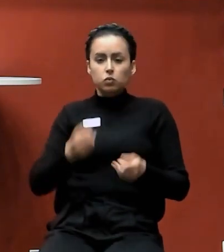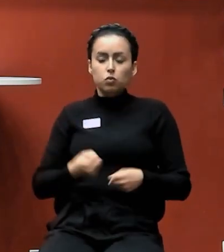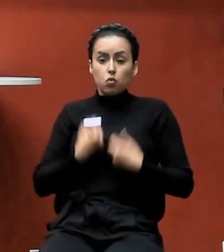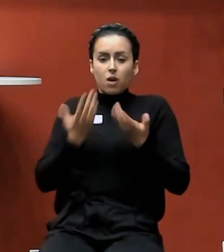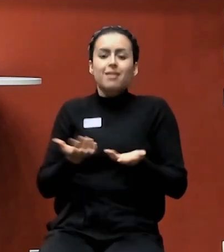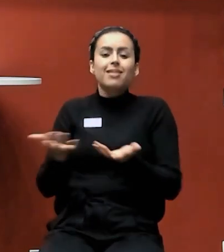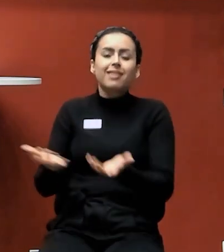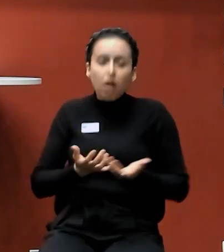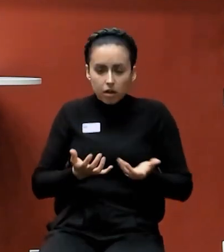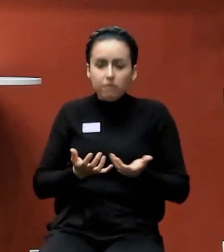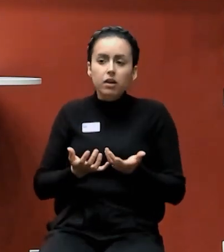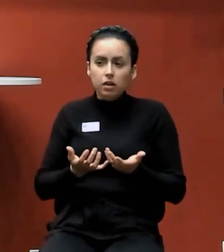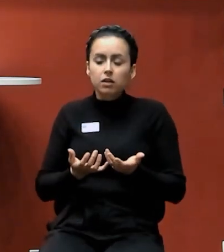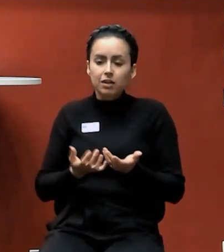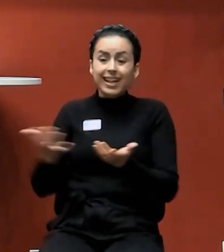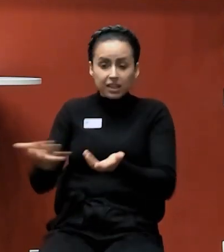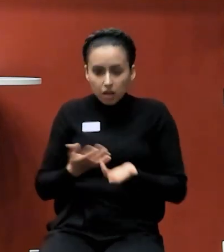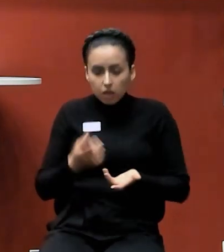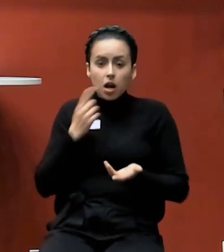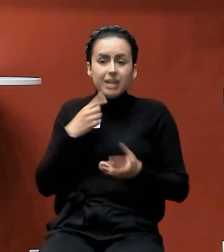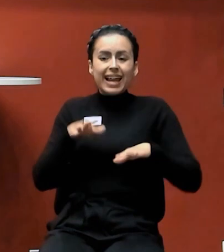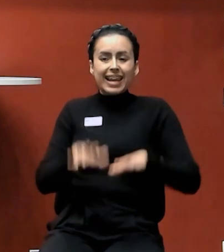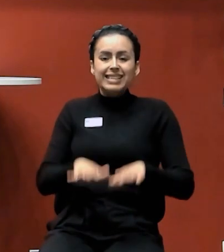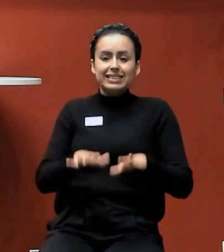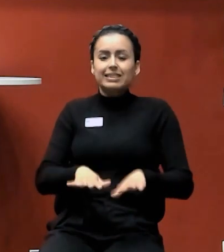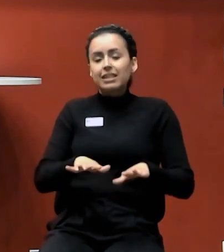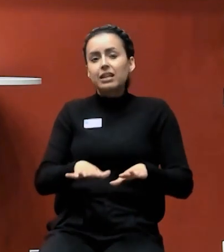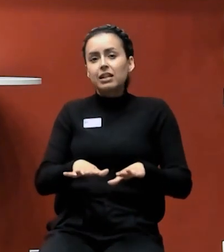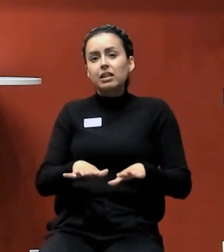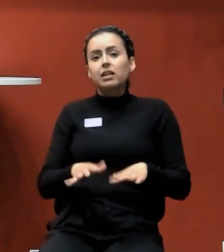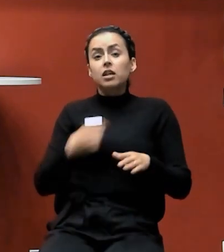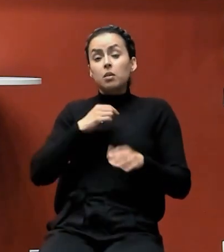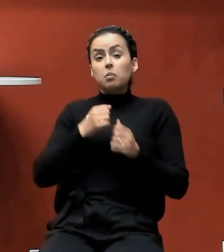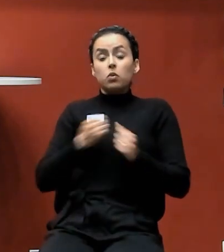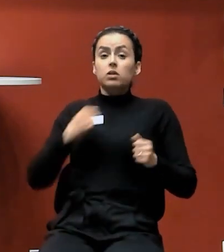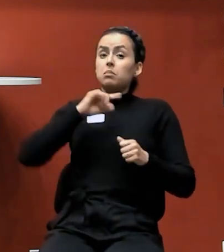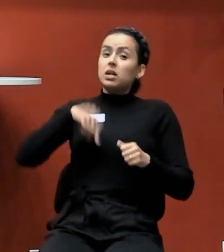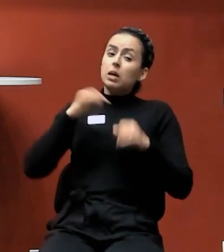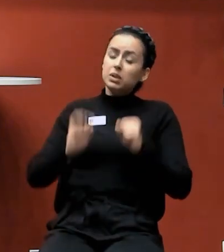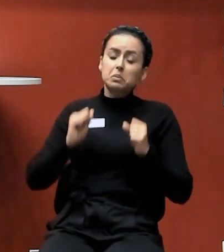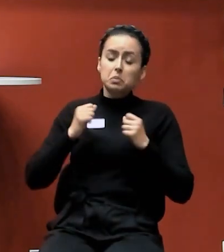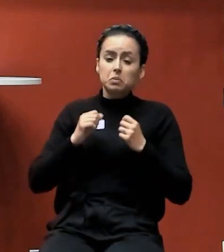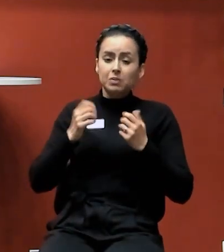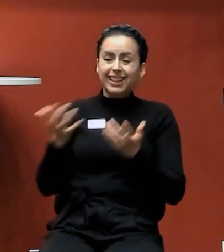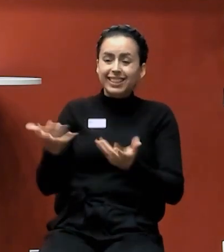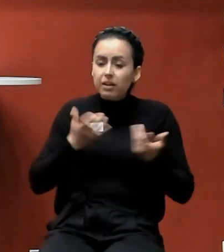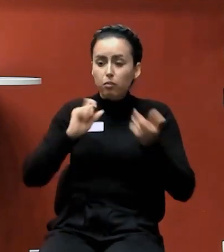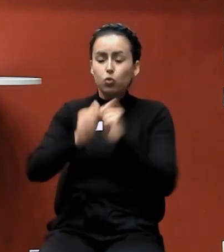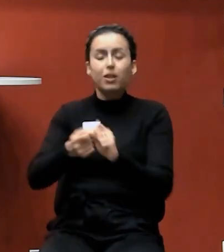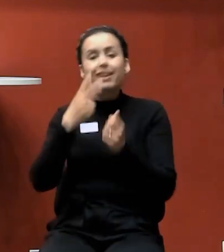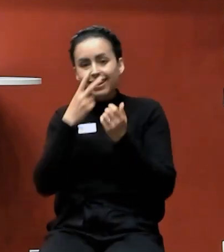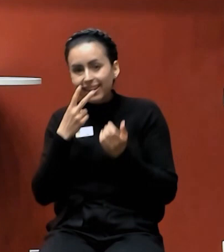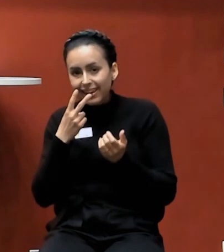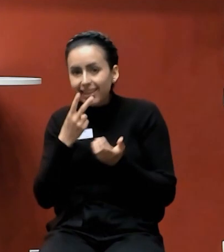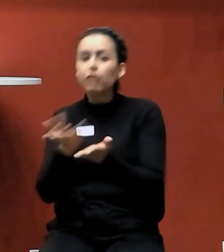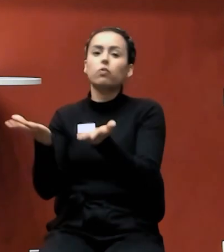need. The need is always there, but now we need to make it even more visible. And why